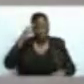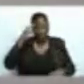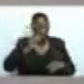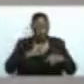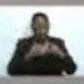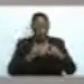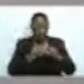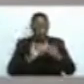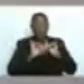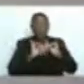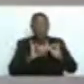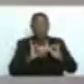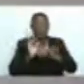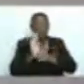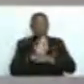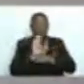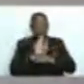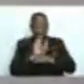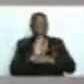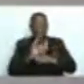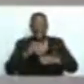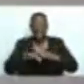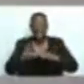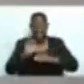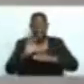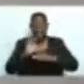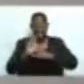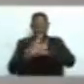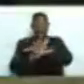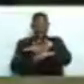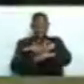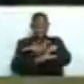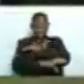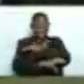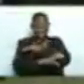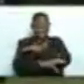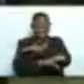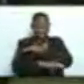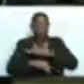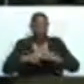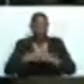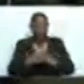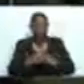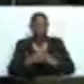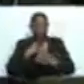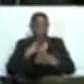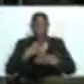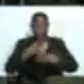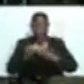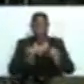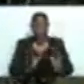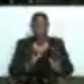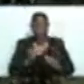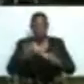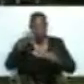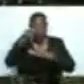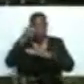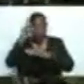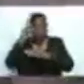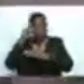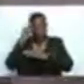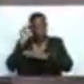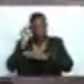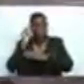carry on with the business of the country as he did to his last minute. Much like at the office of the Prime Minister, a number of government